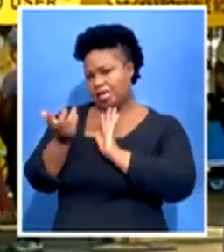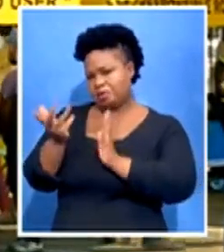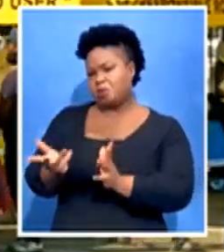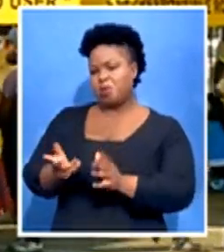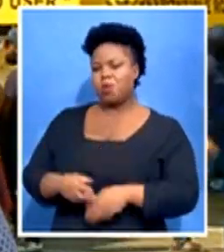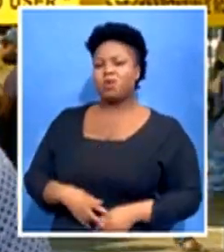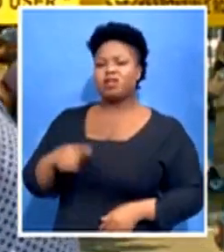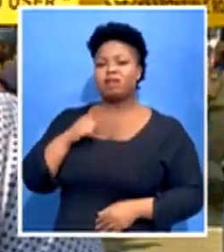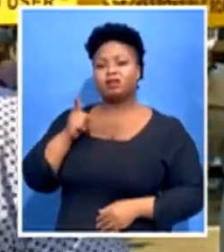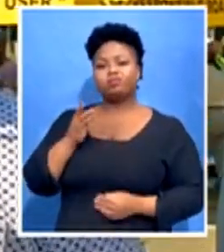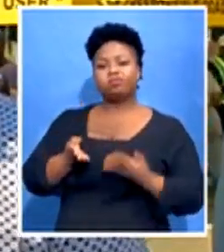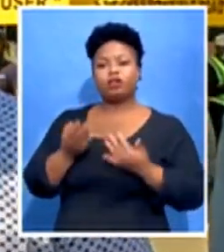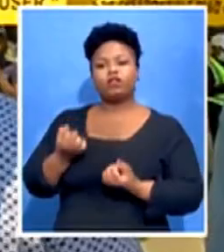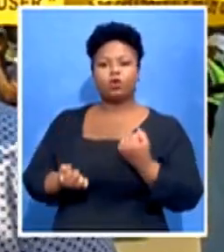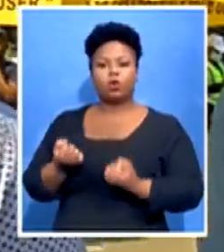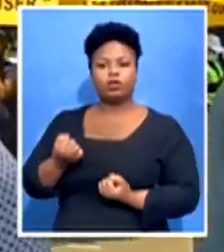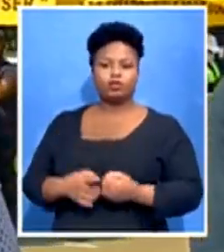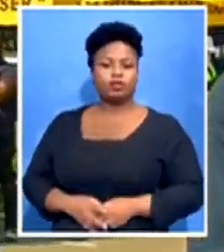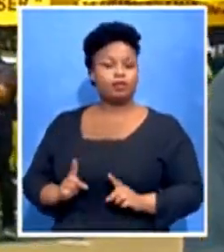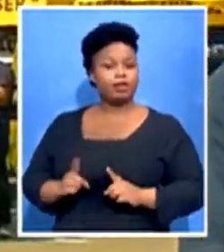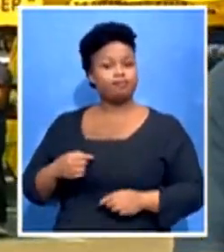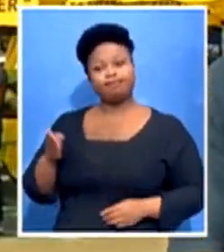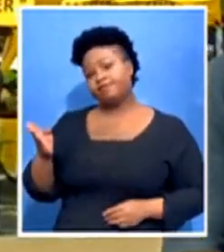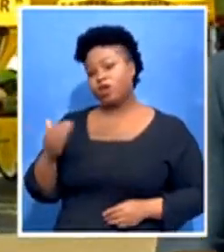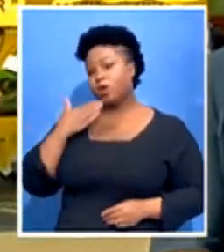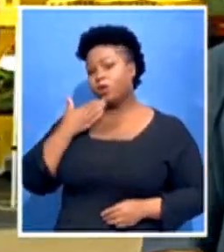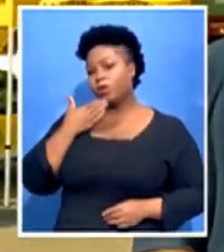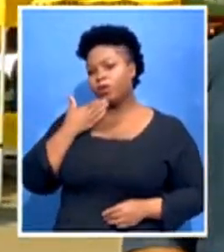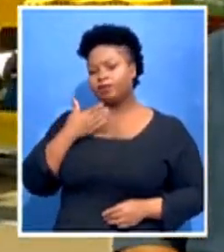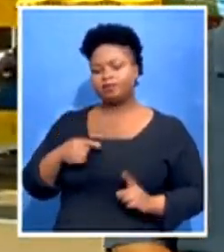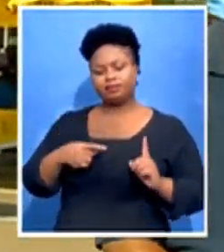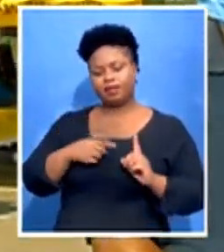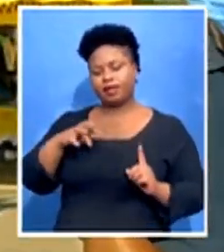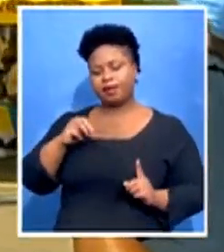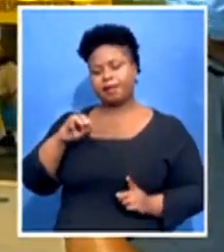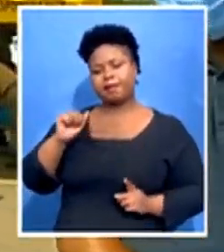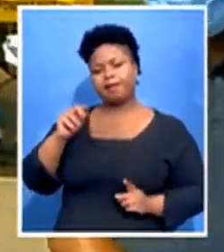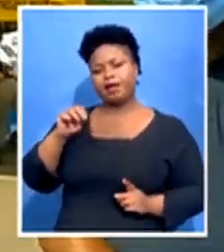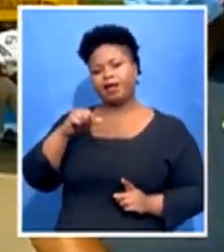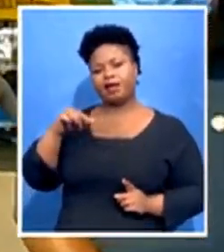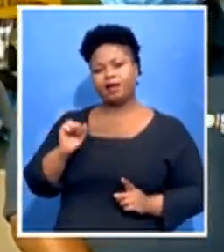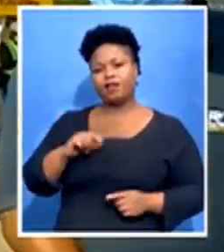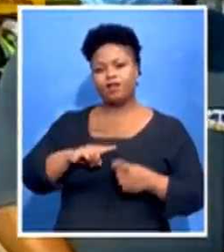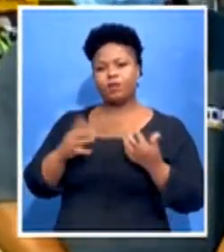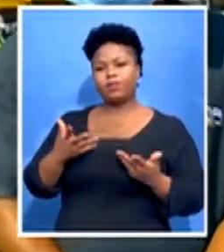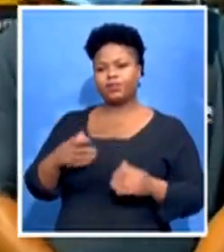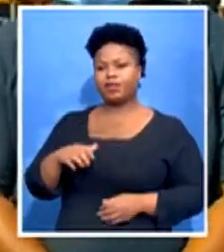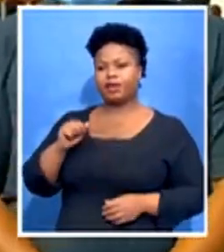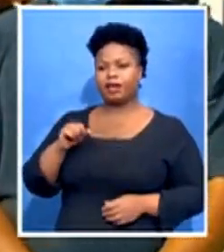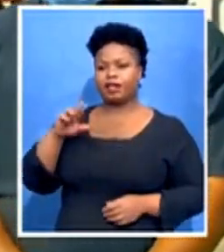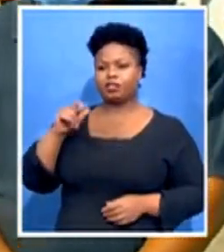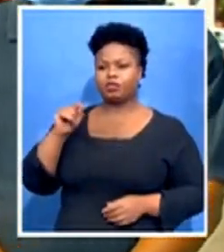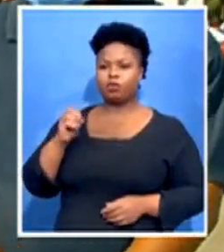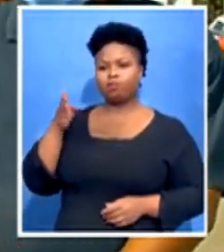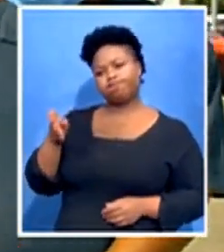here I have Mankga Mamabulo from AARTO, who's going to join us here and give us more information about this particular